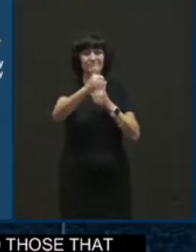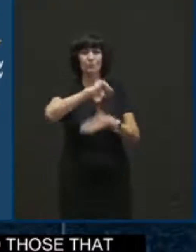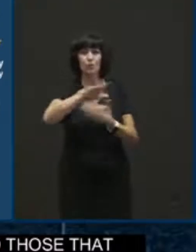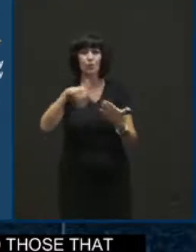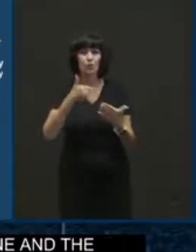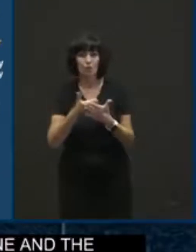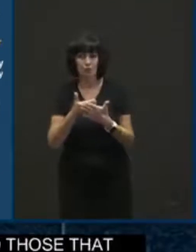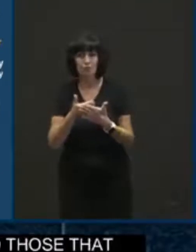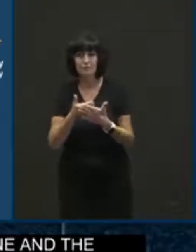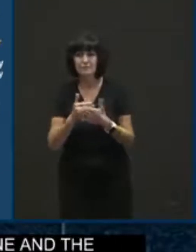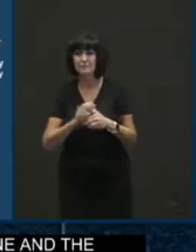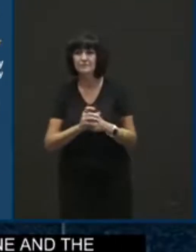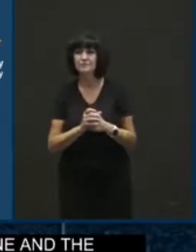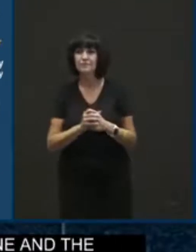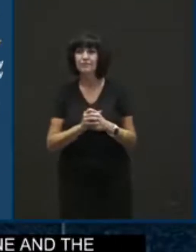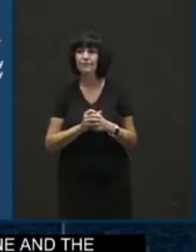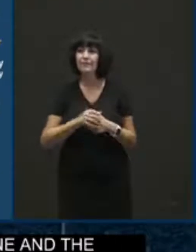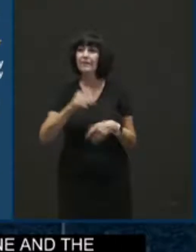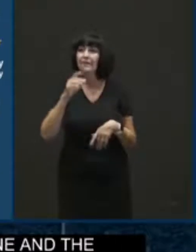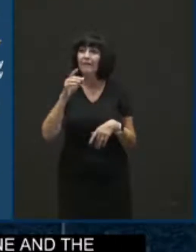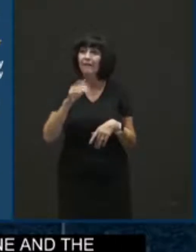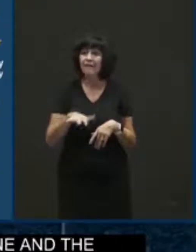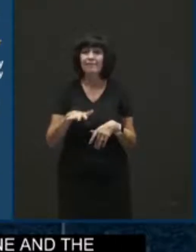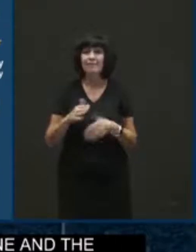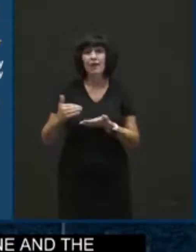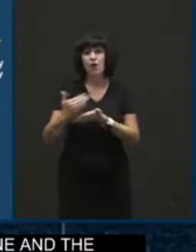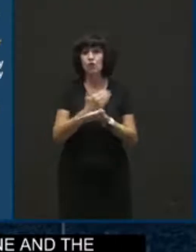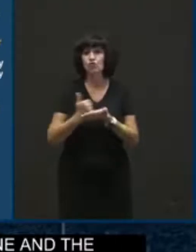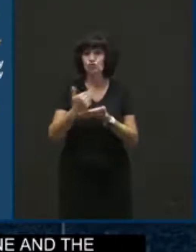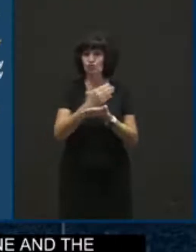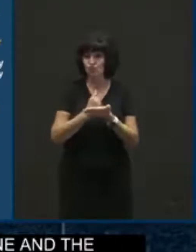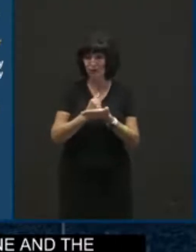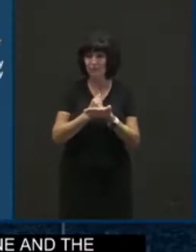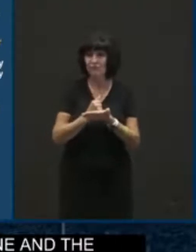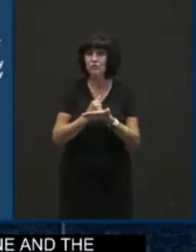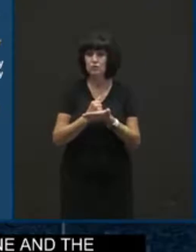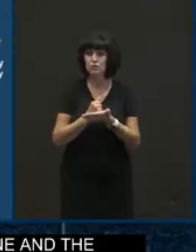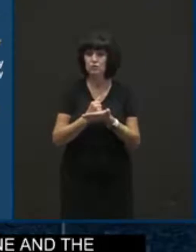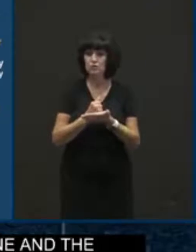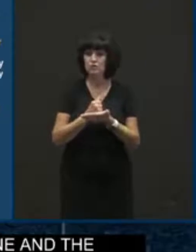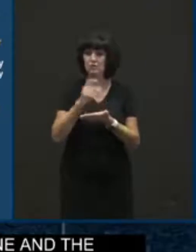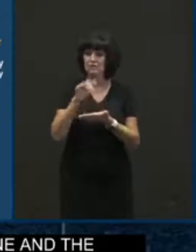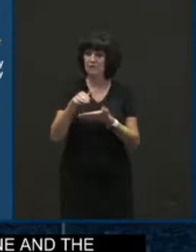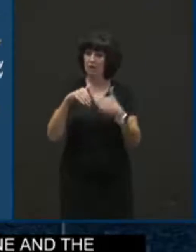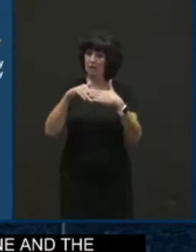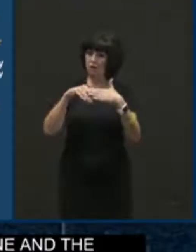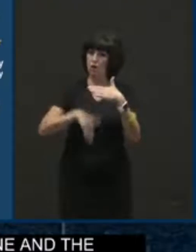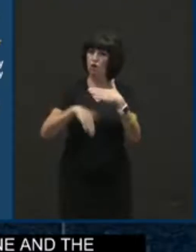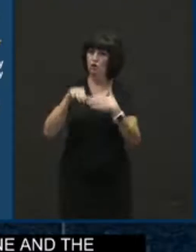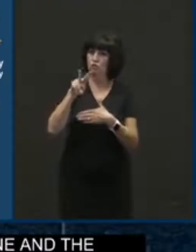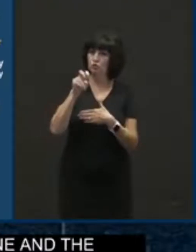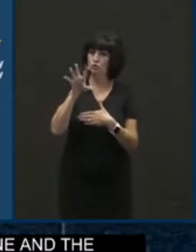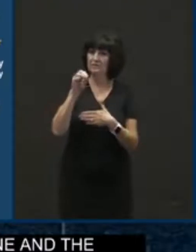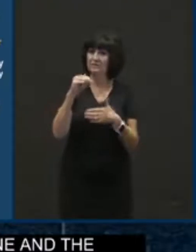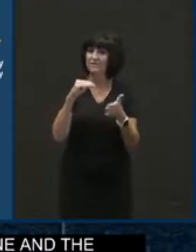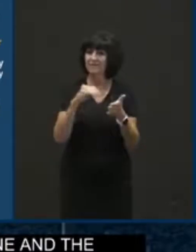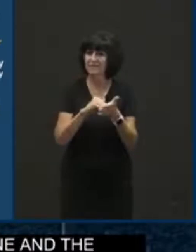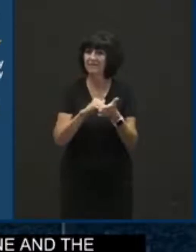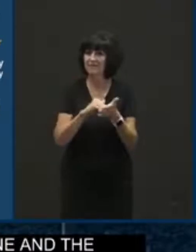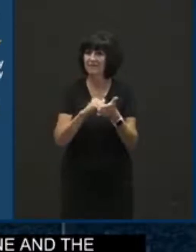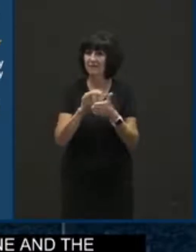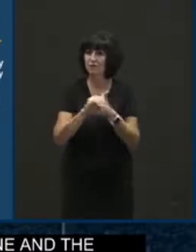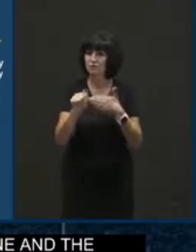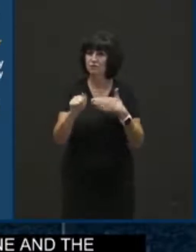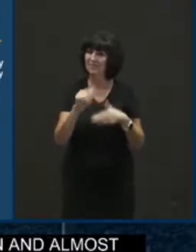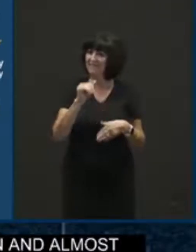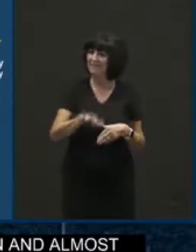annual revenues under $1 million, and almost half under $250,000. So these are really your mom